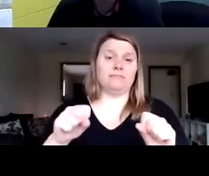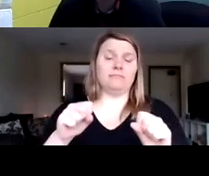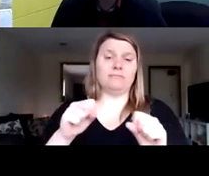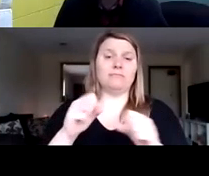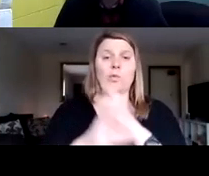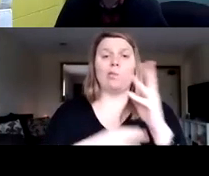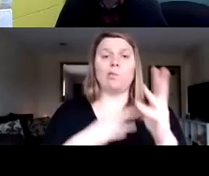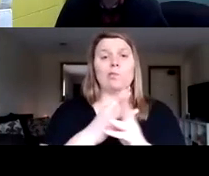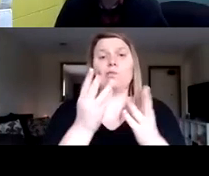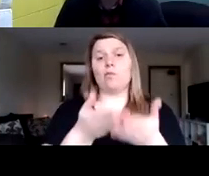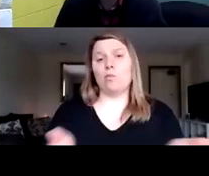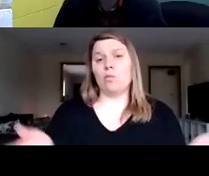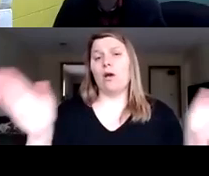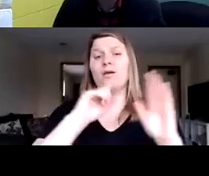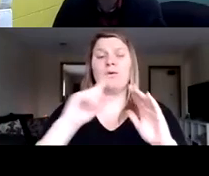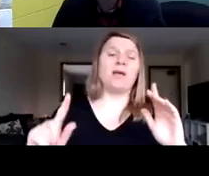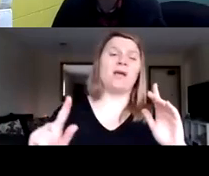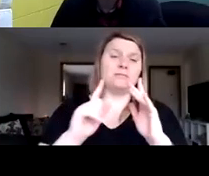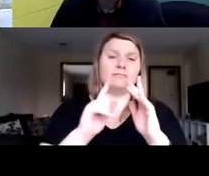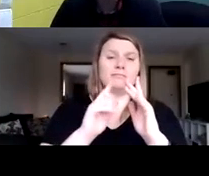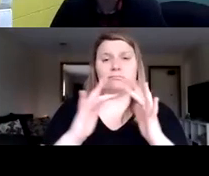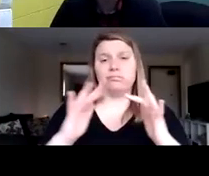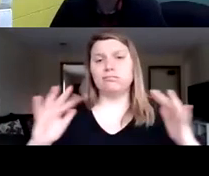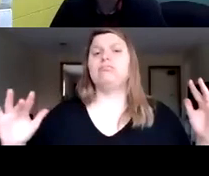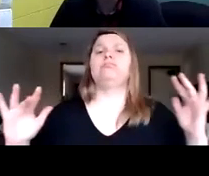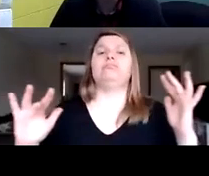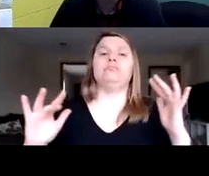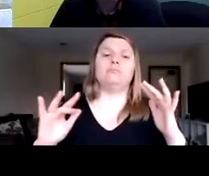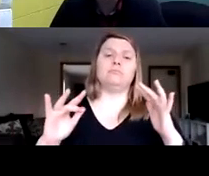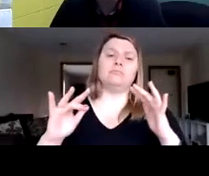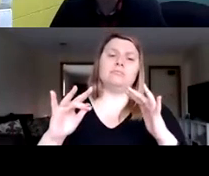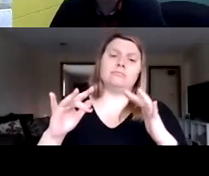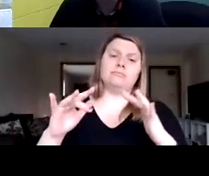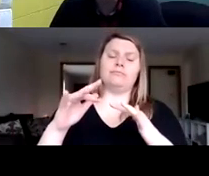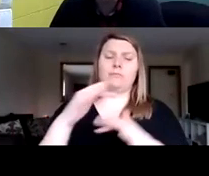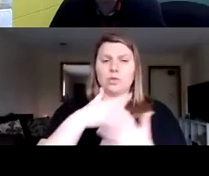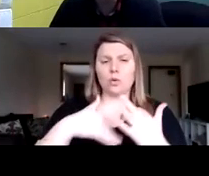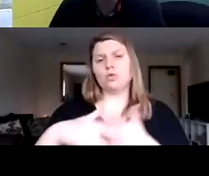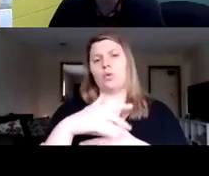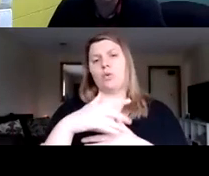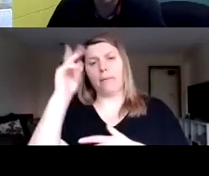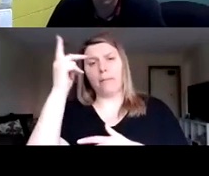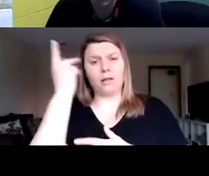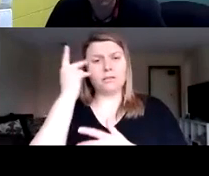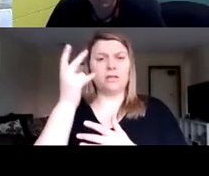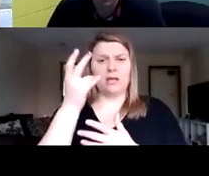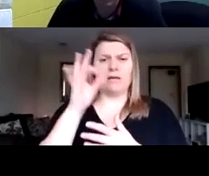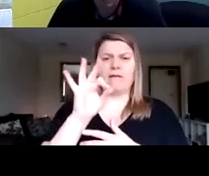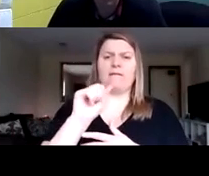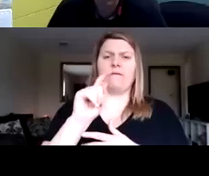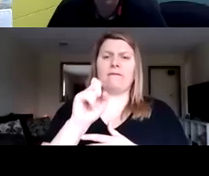just how a myriad of different health, social, and policy factors all kind of